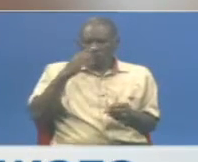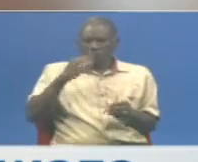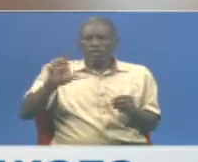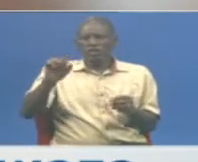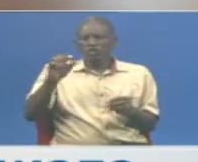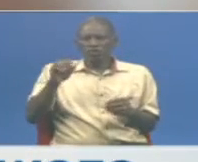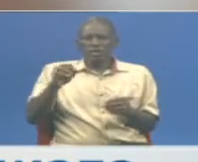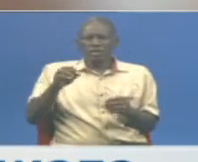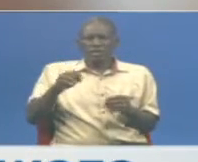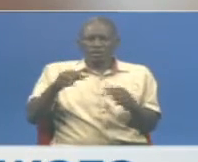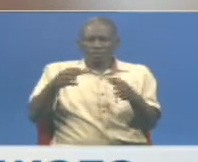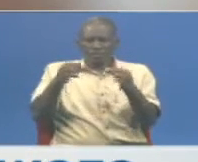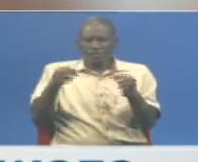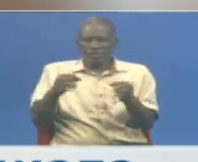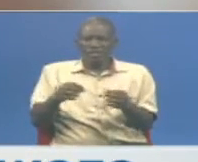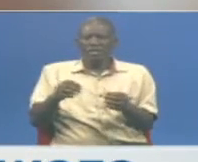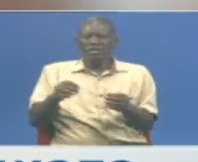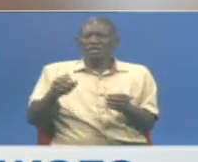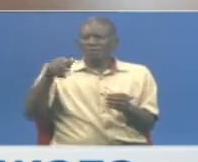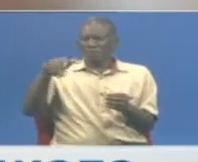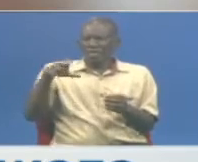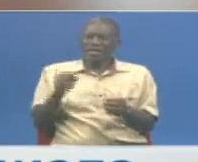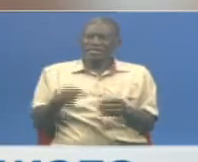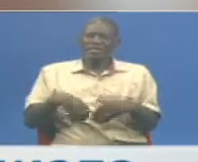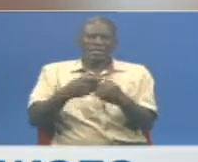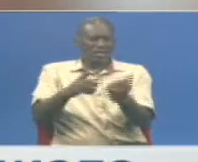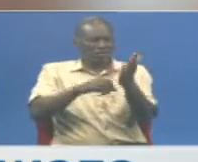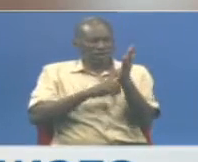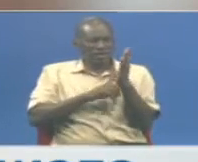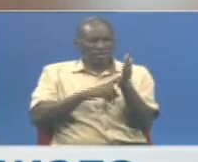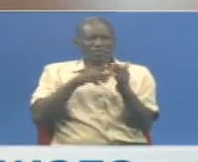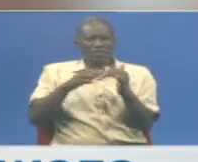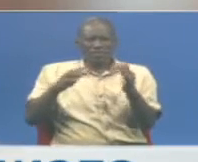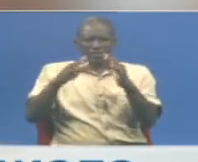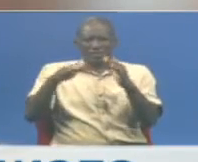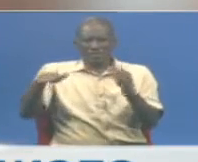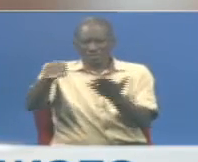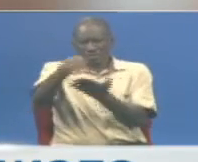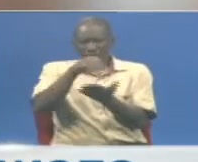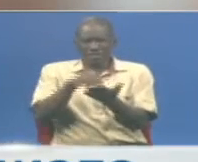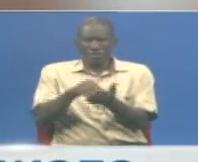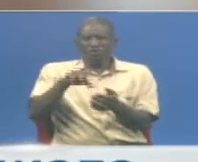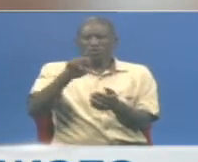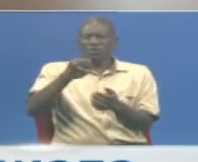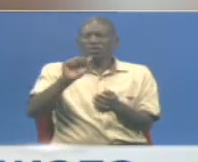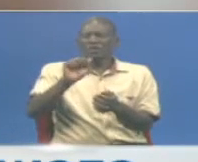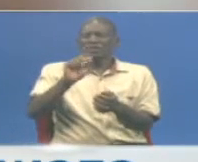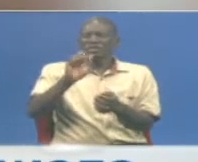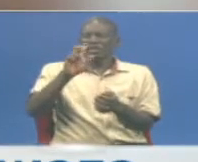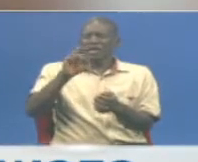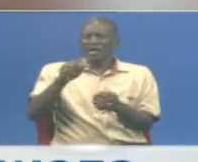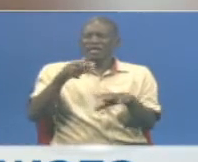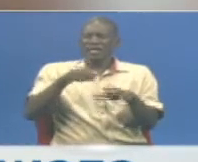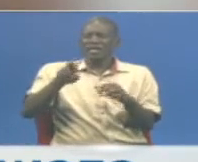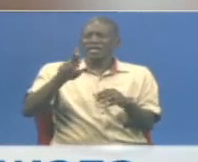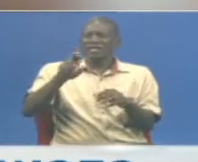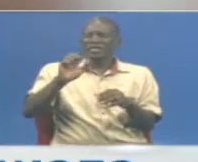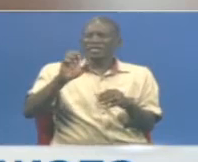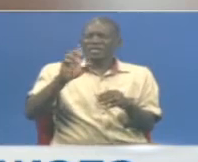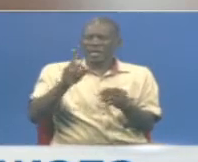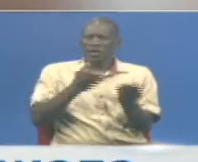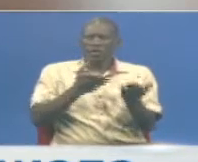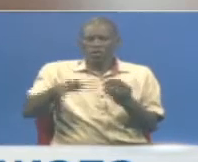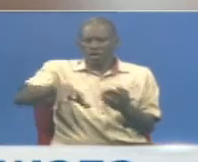feed, PS Roseline Njogu gives an example of this shelter or Sakan in Riyadh, Saudi Arabia, where she